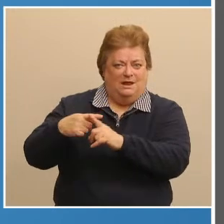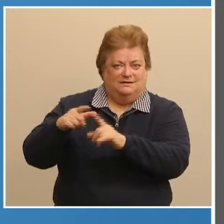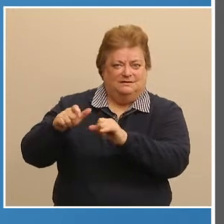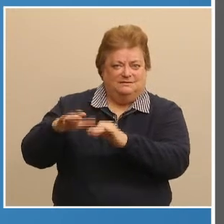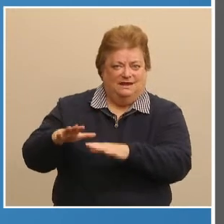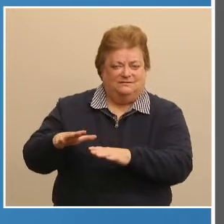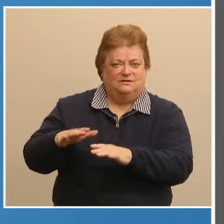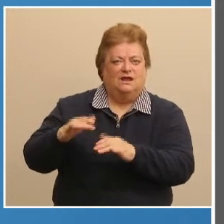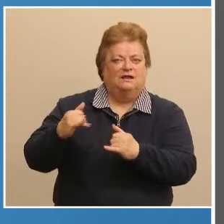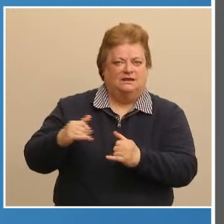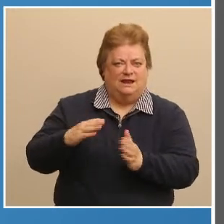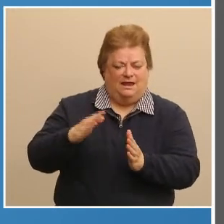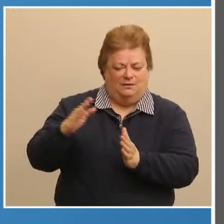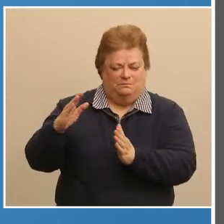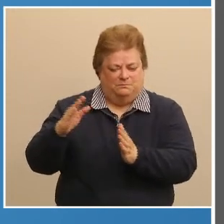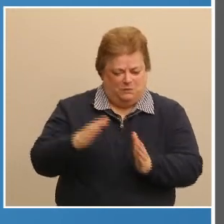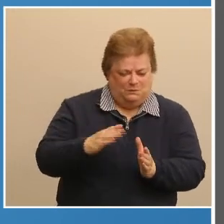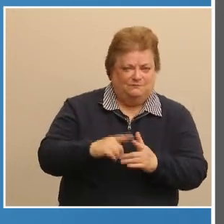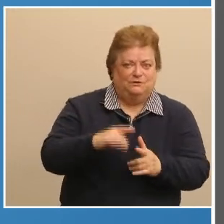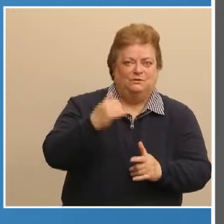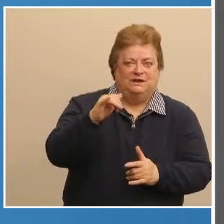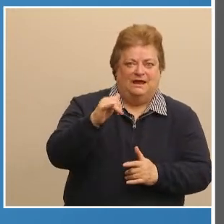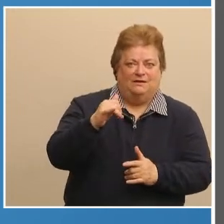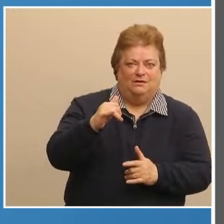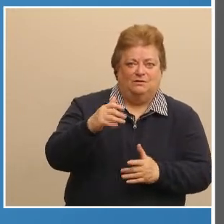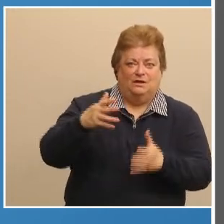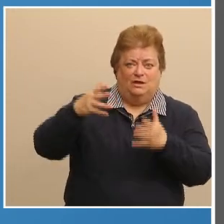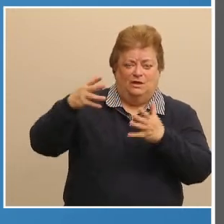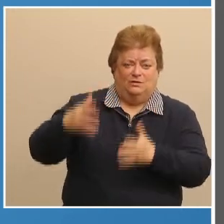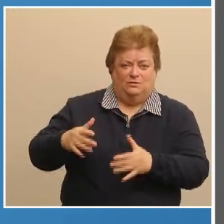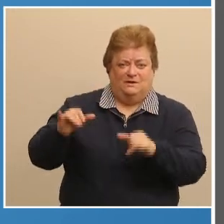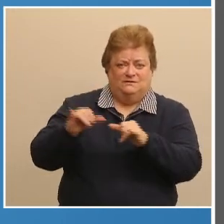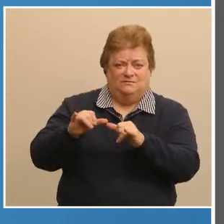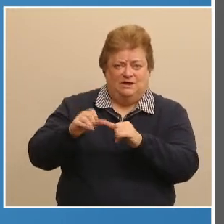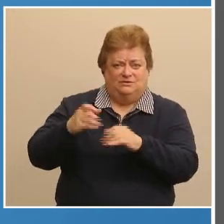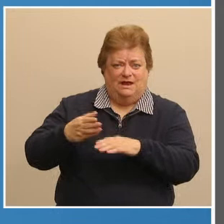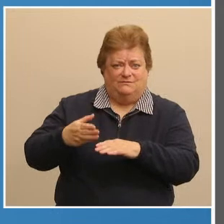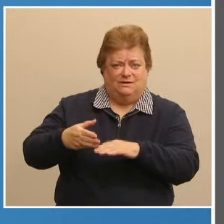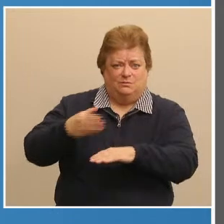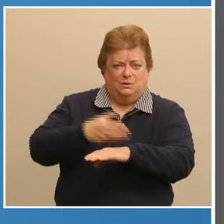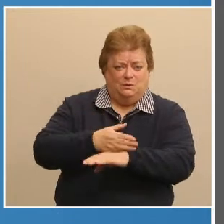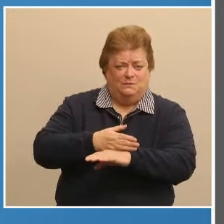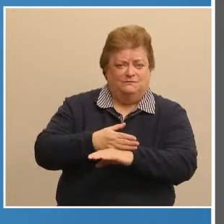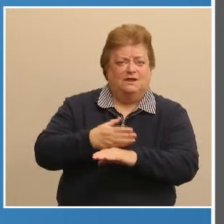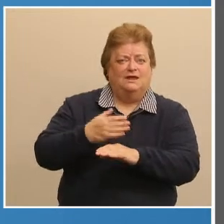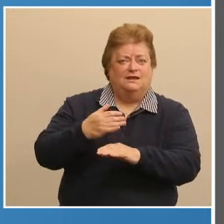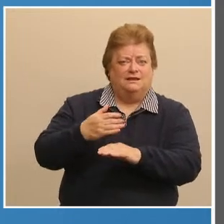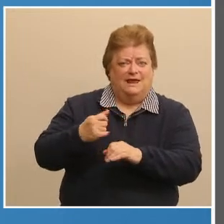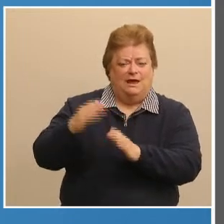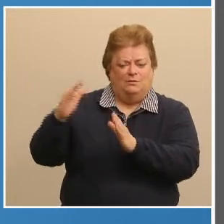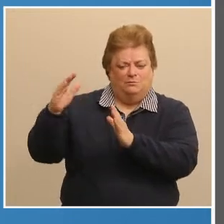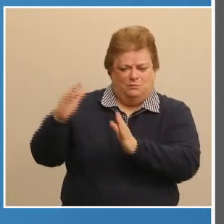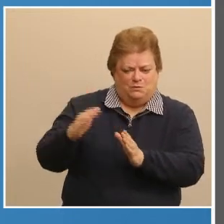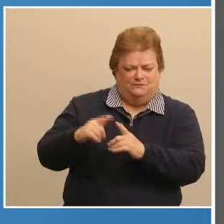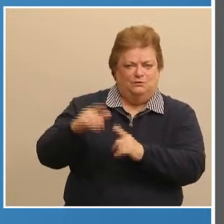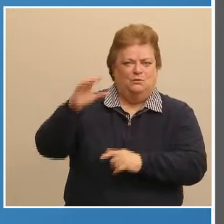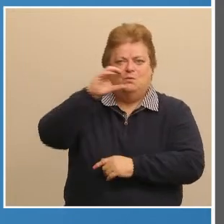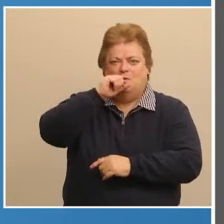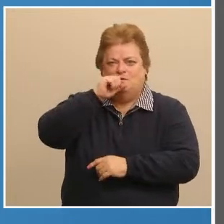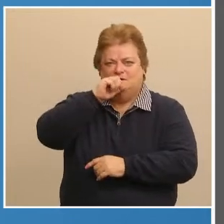case rate have all moved into yellow. The rest of the metrics have improved some and have moved down into the